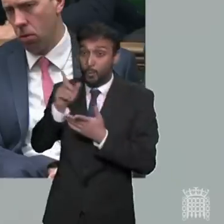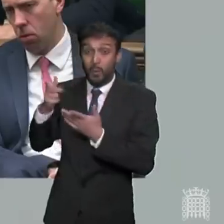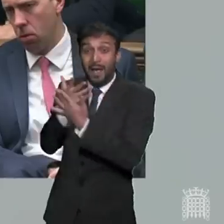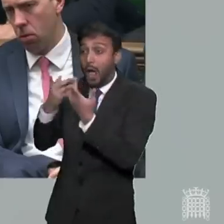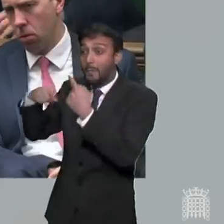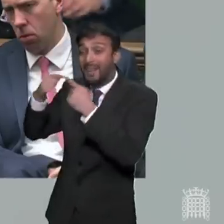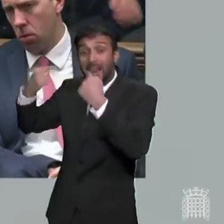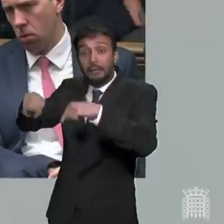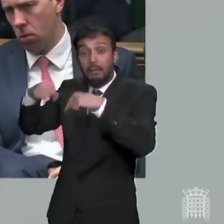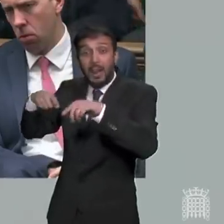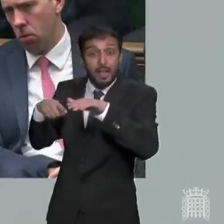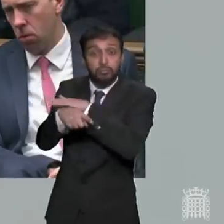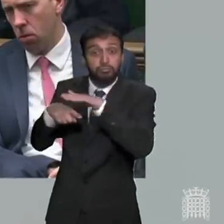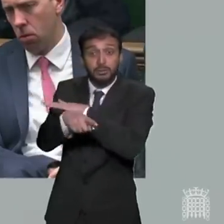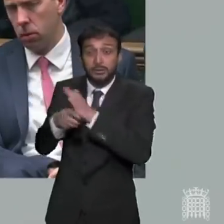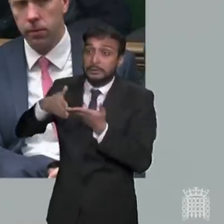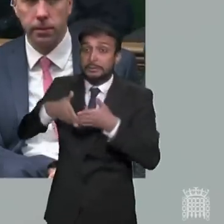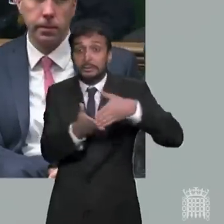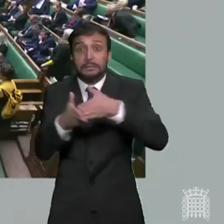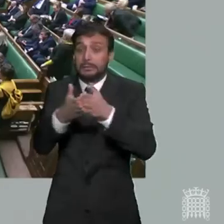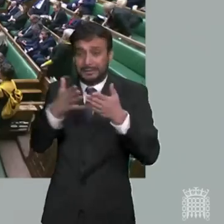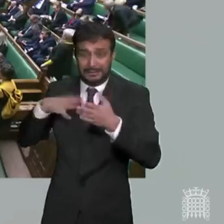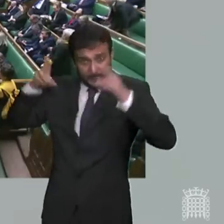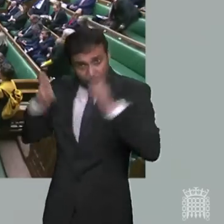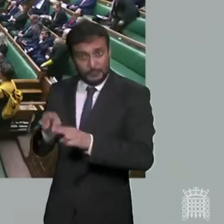Kingdom, and that's what this government will deliver.